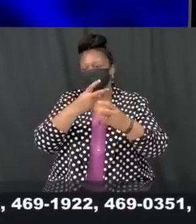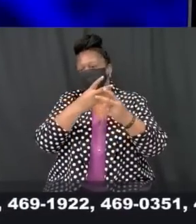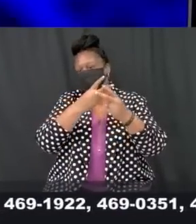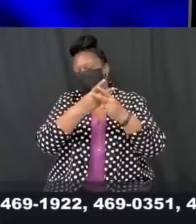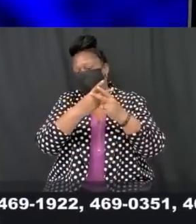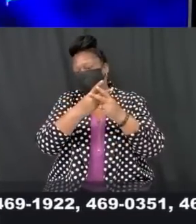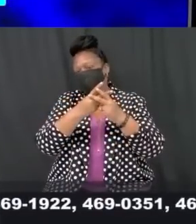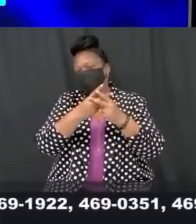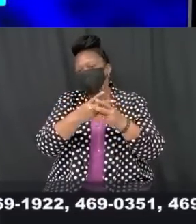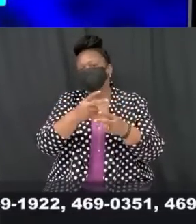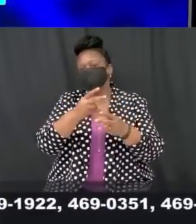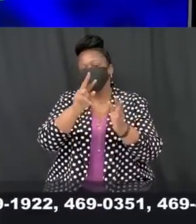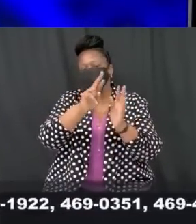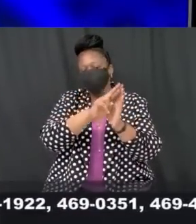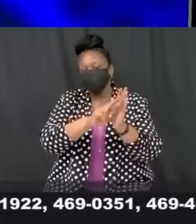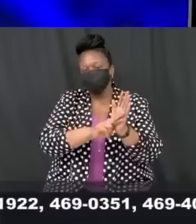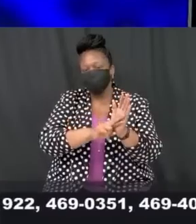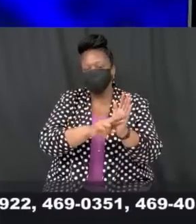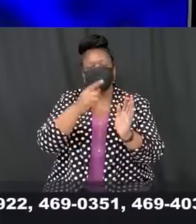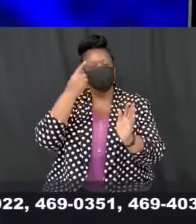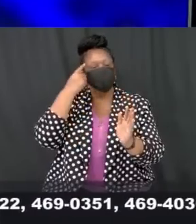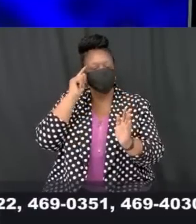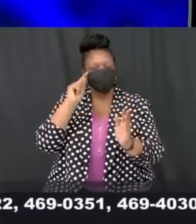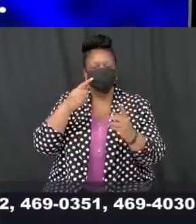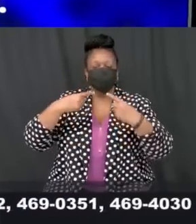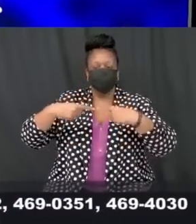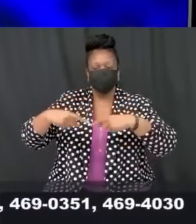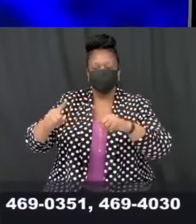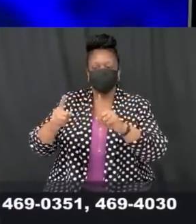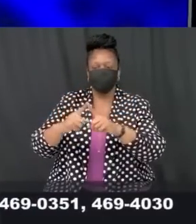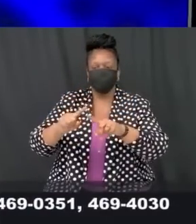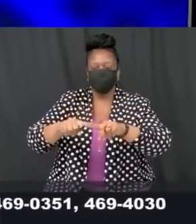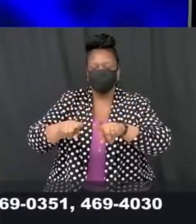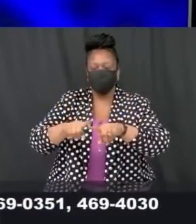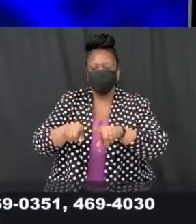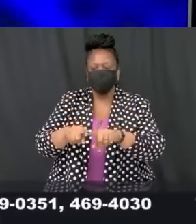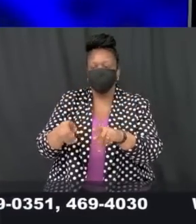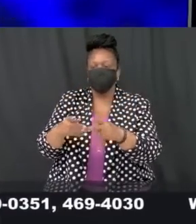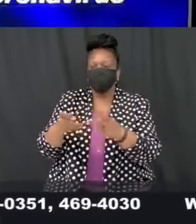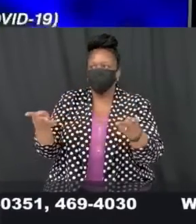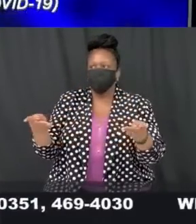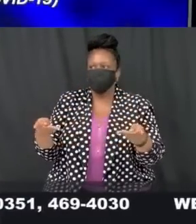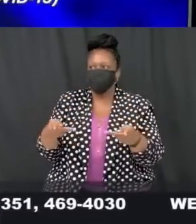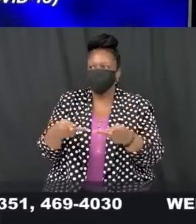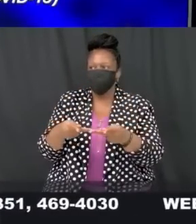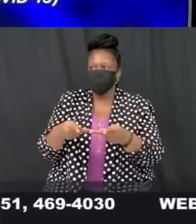social gatherings. We know that the CPL will be